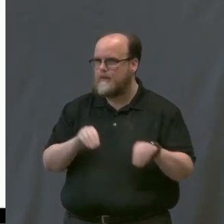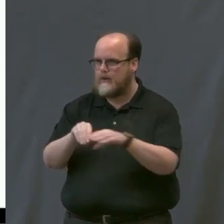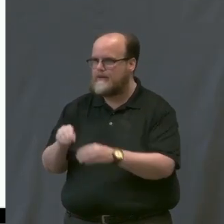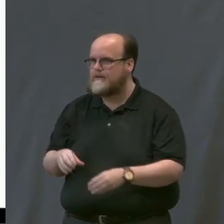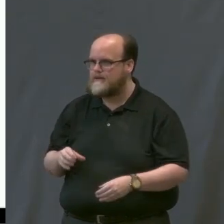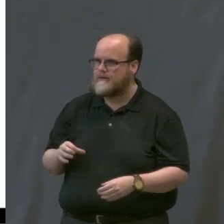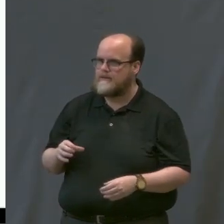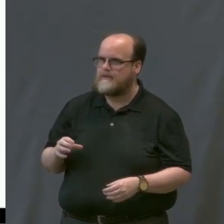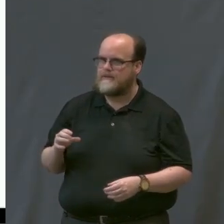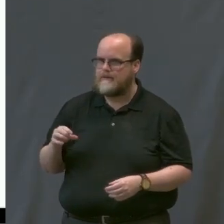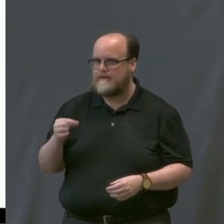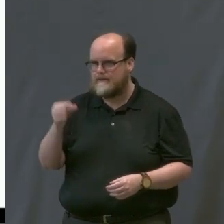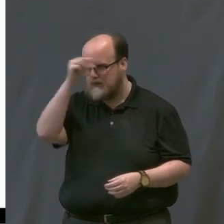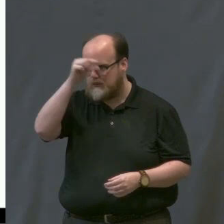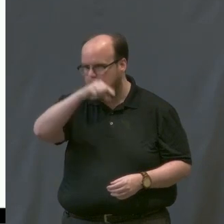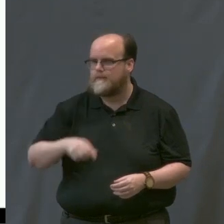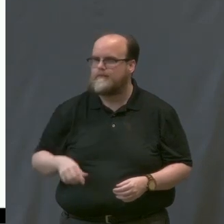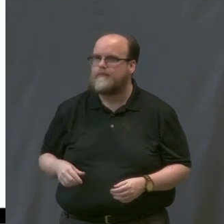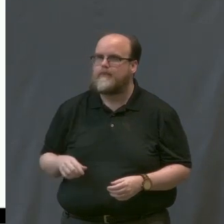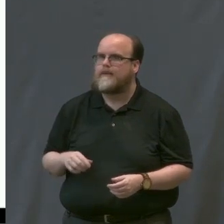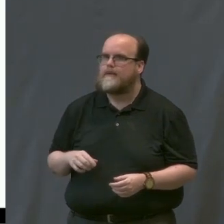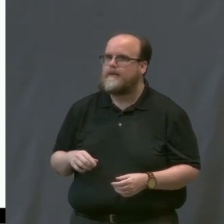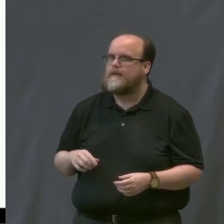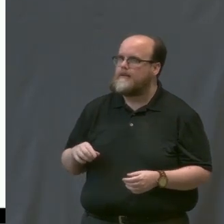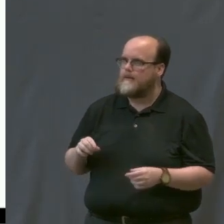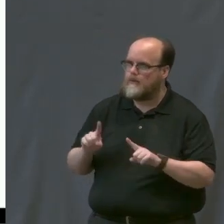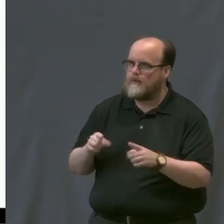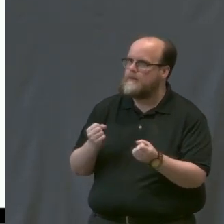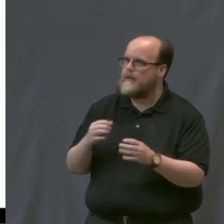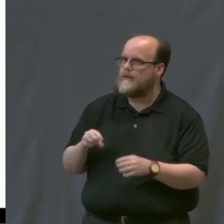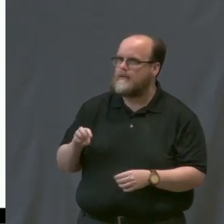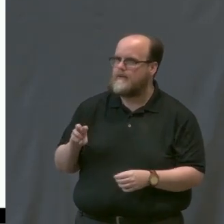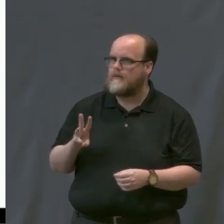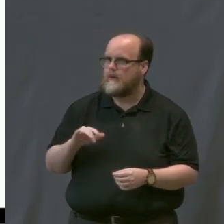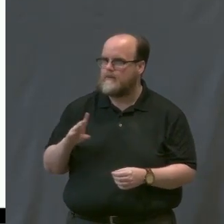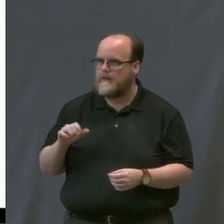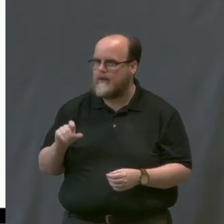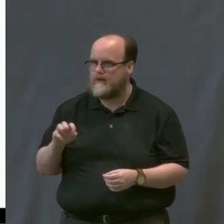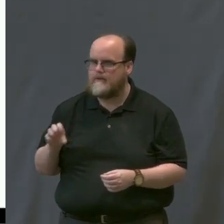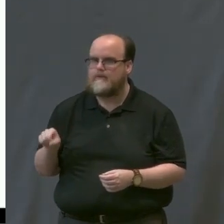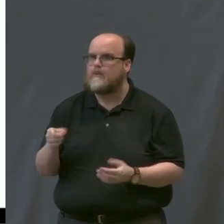and search on it. Go to as many websites as you feel like reading